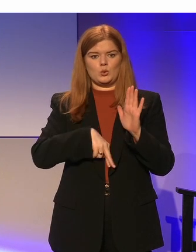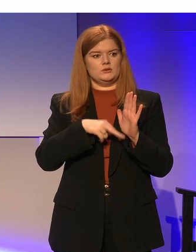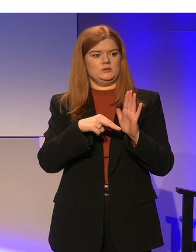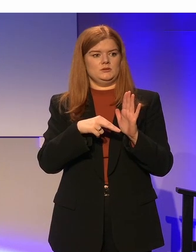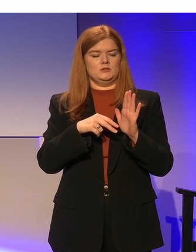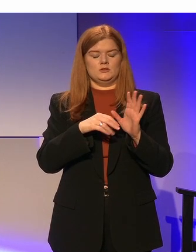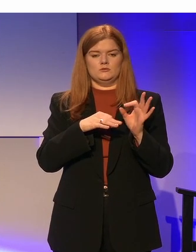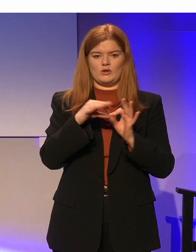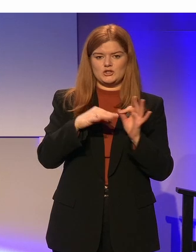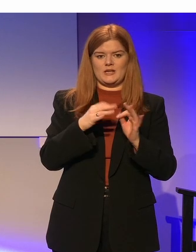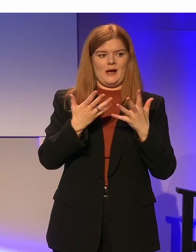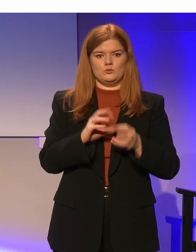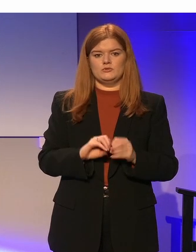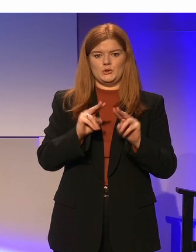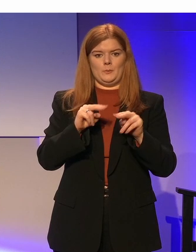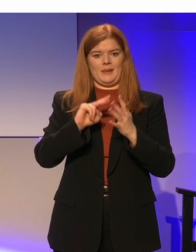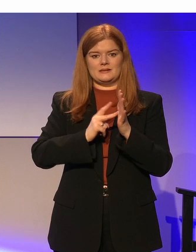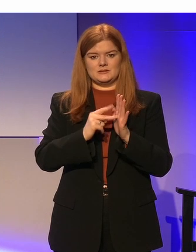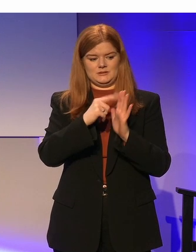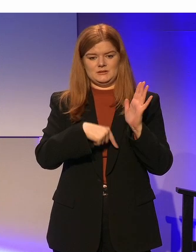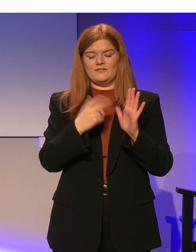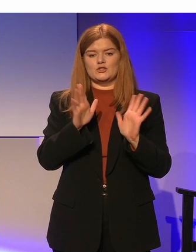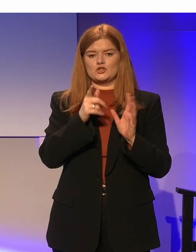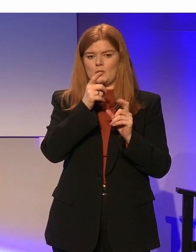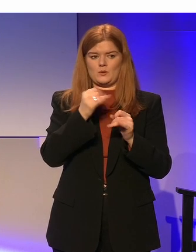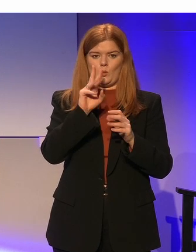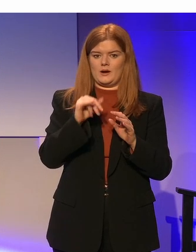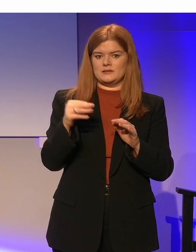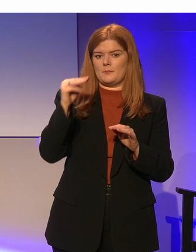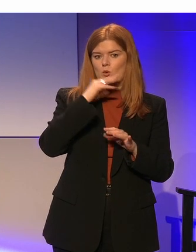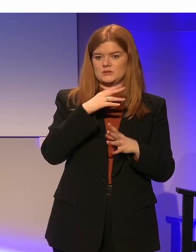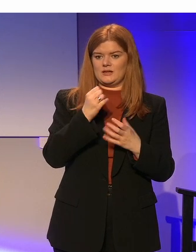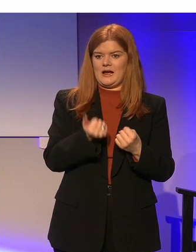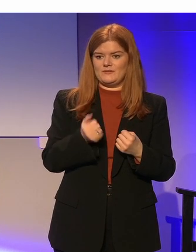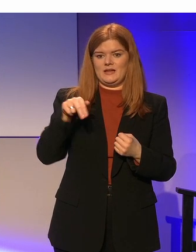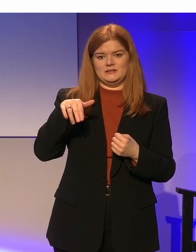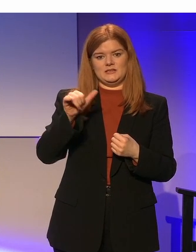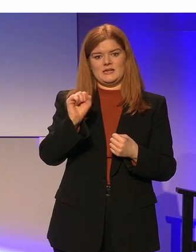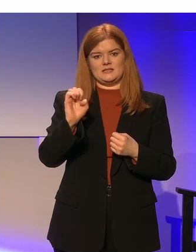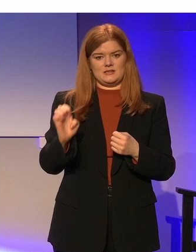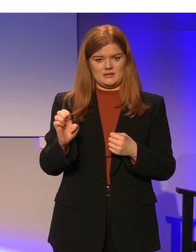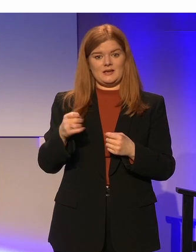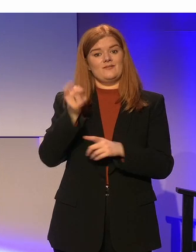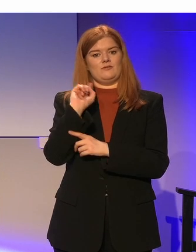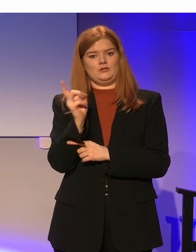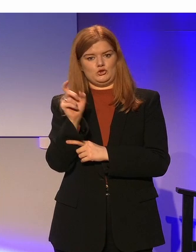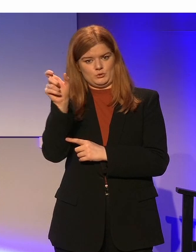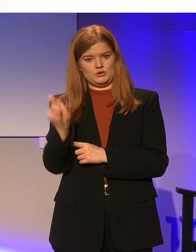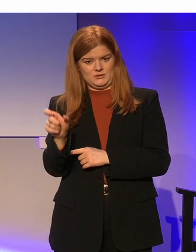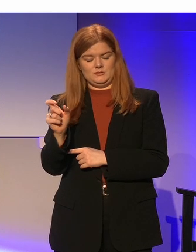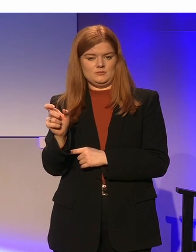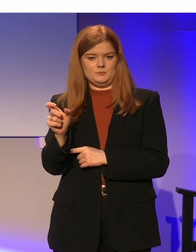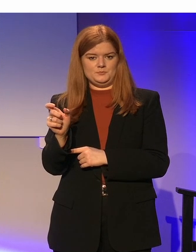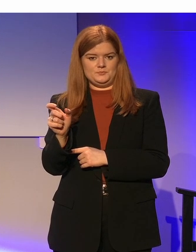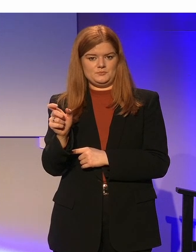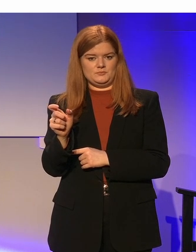for developing plans. They speak about the important role of the NCSE advisor